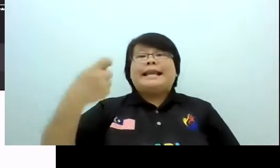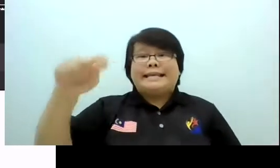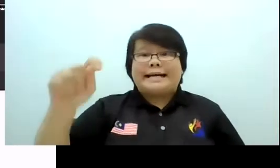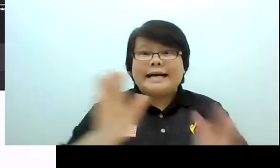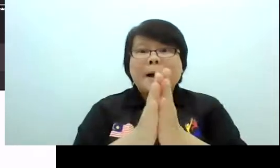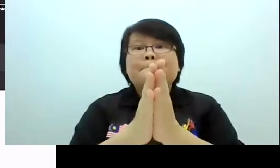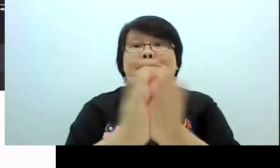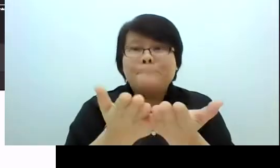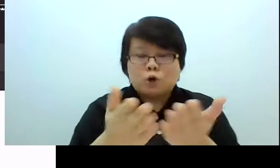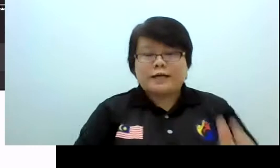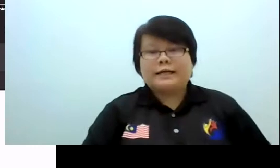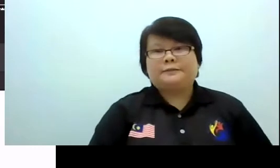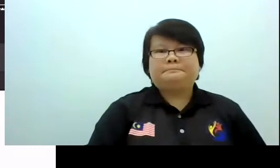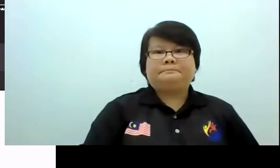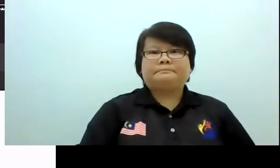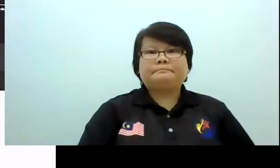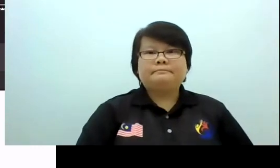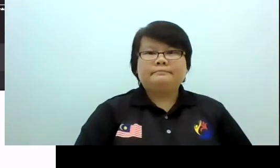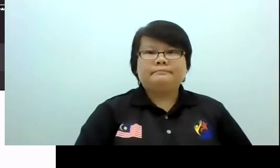Okay, the book.